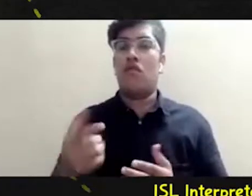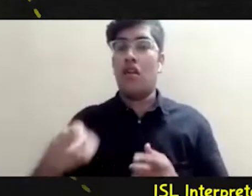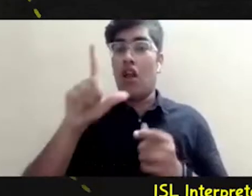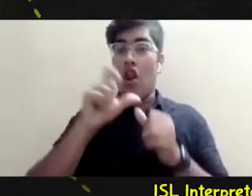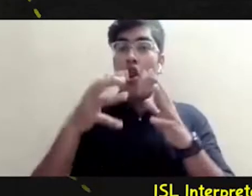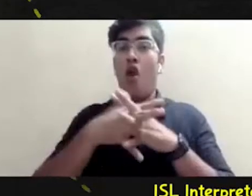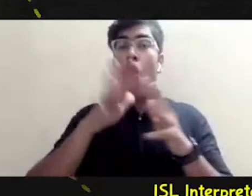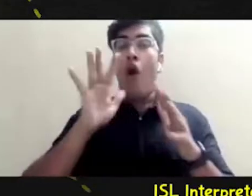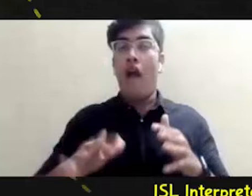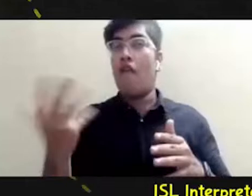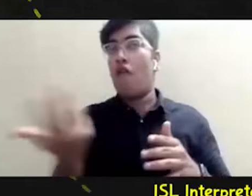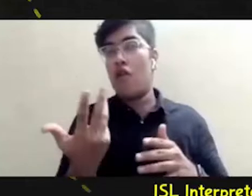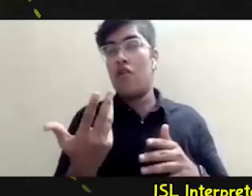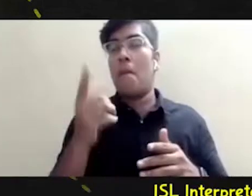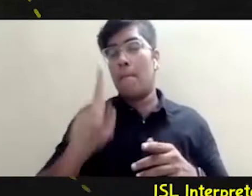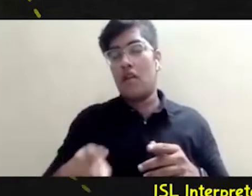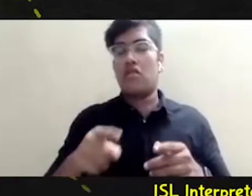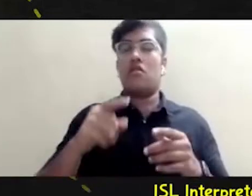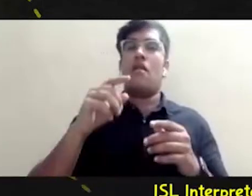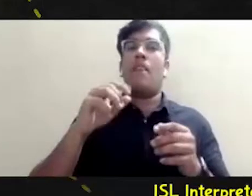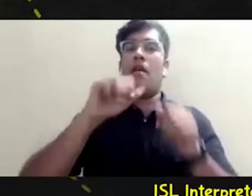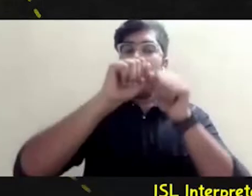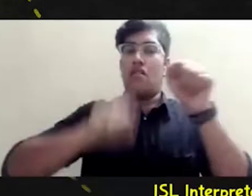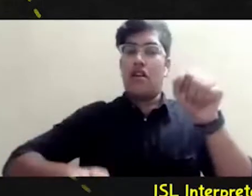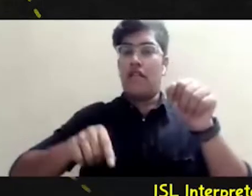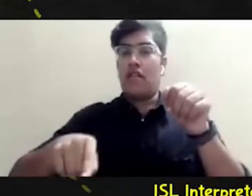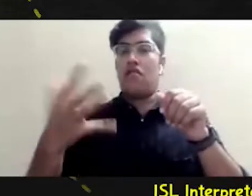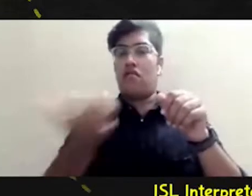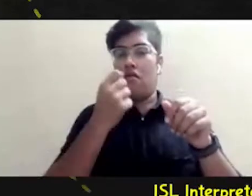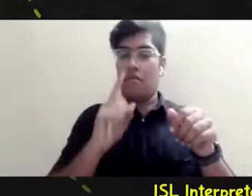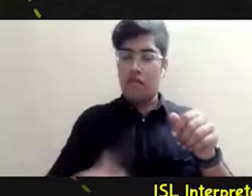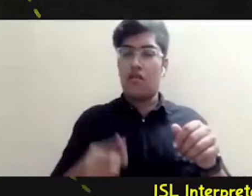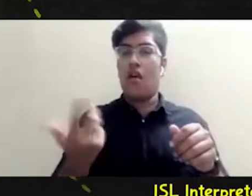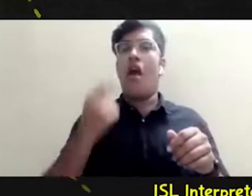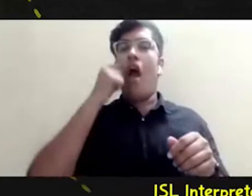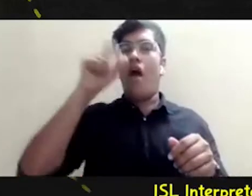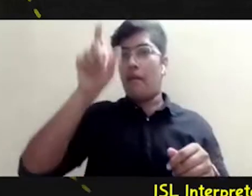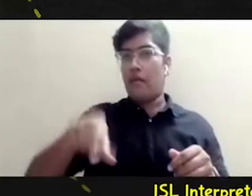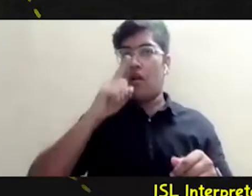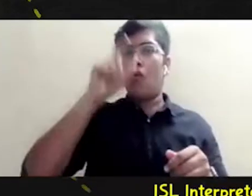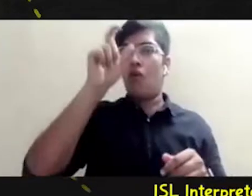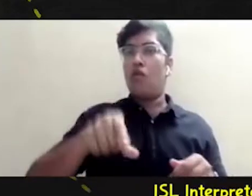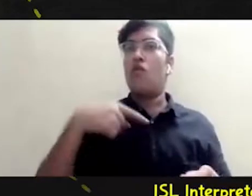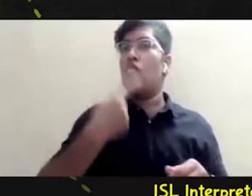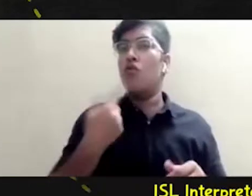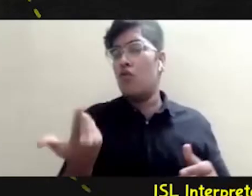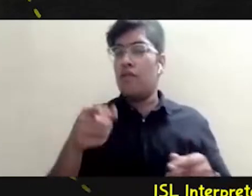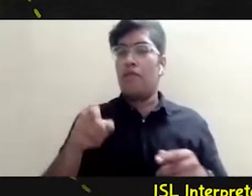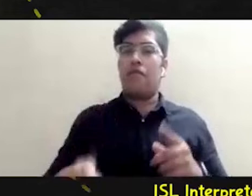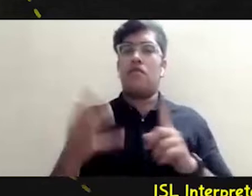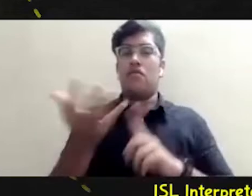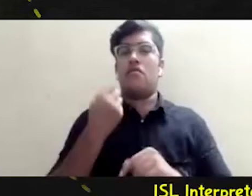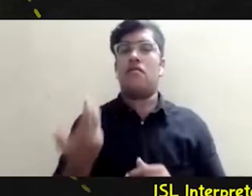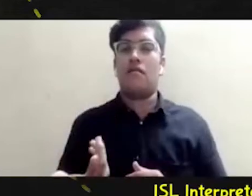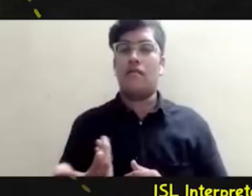identify within binary genders of male and female. It's the state's way of telling you that a doctor or a